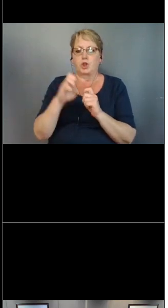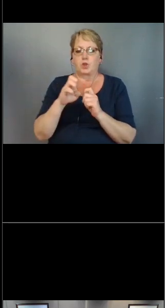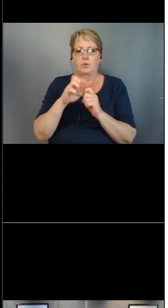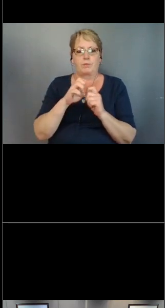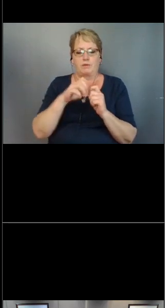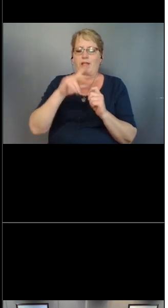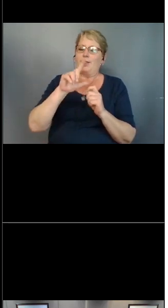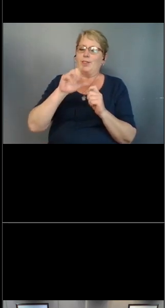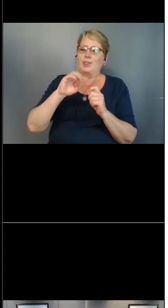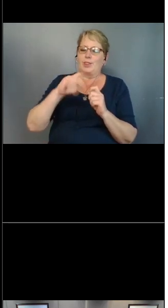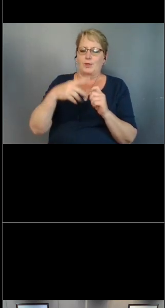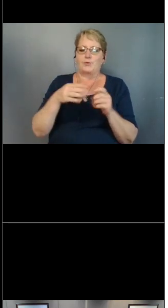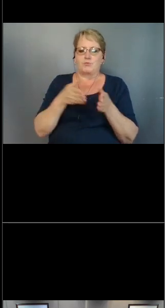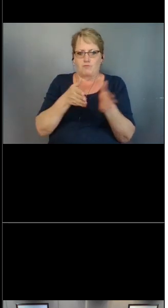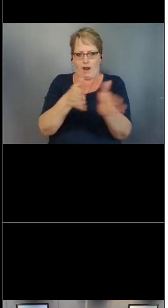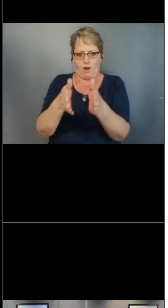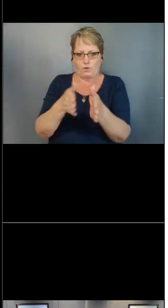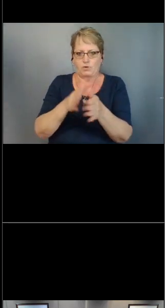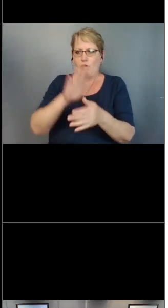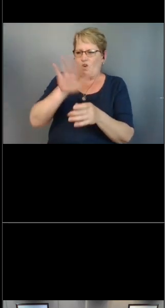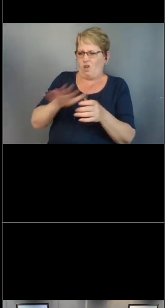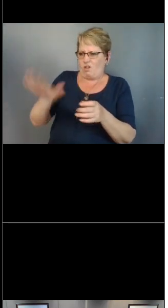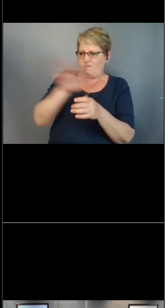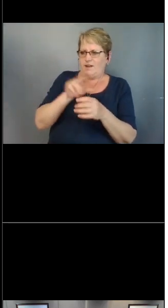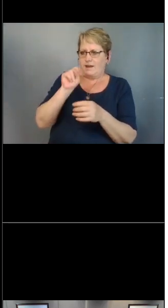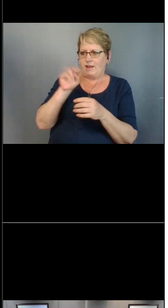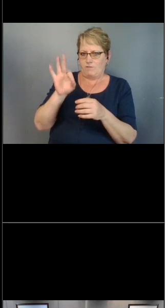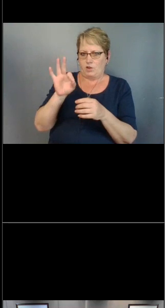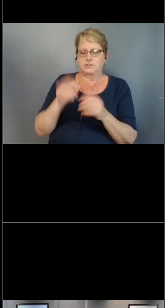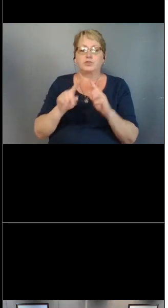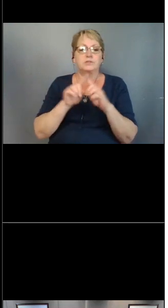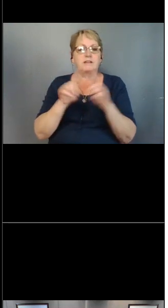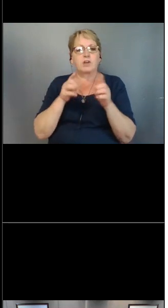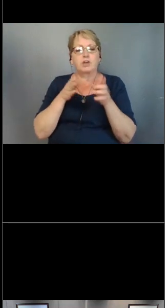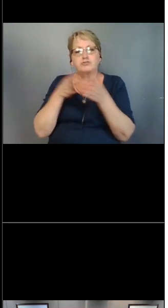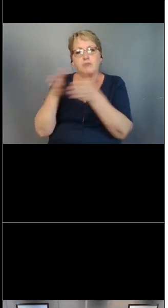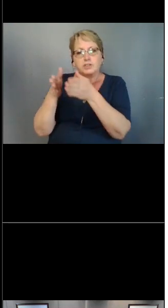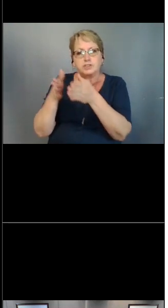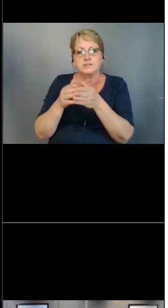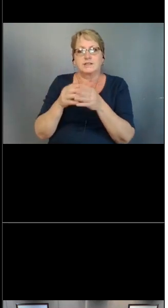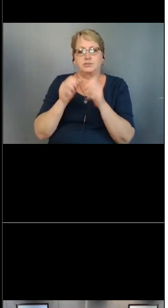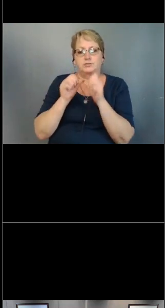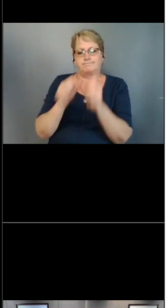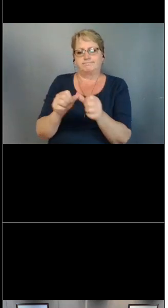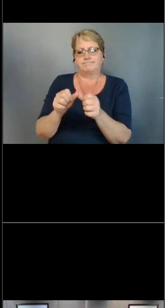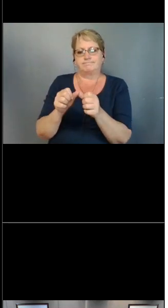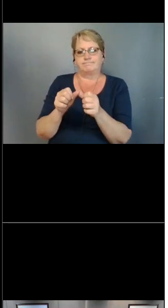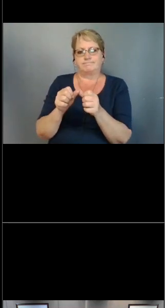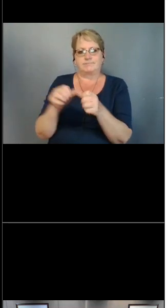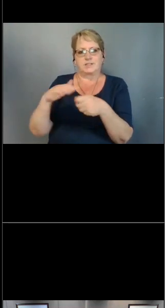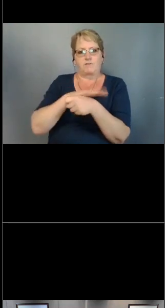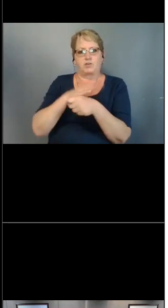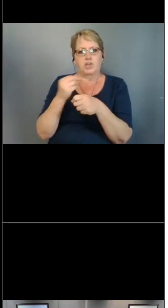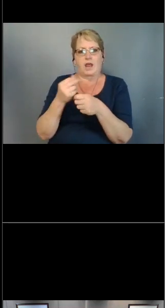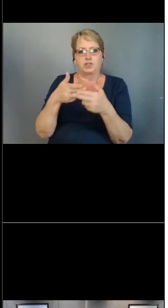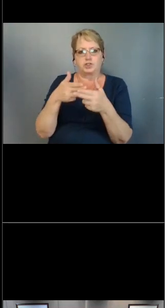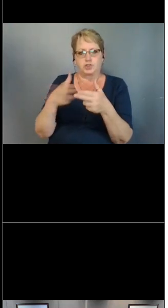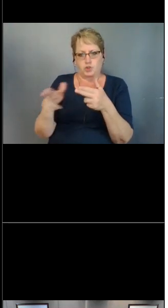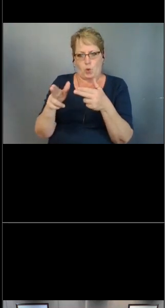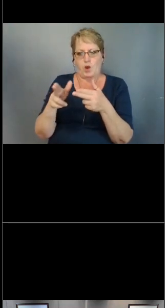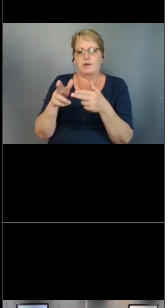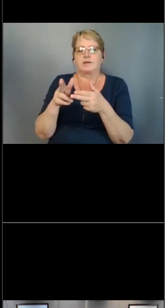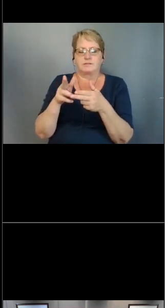entire north end of Niagara Falls. Service would alternate directions, allowing for maintained coverage and short travel times. The 54 military